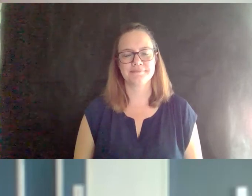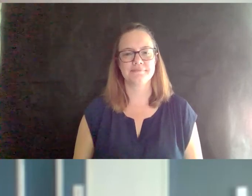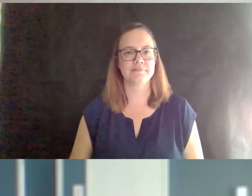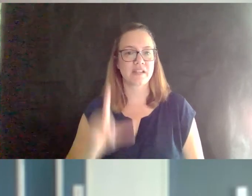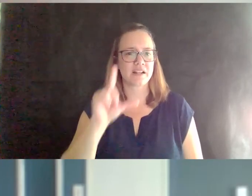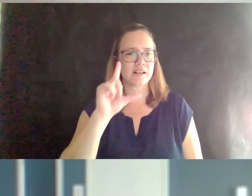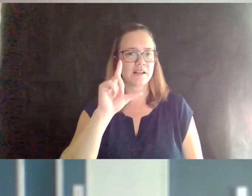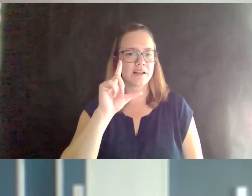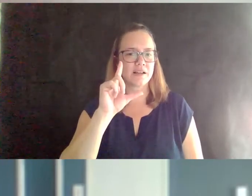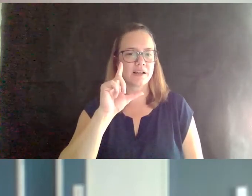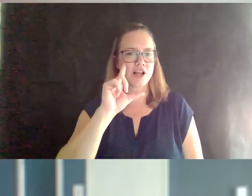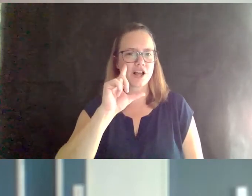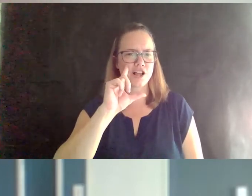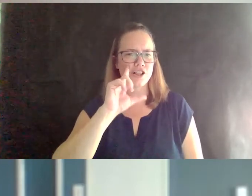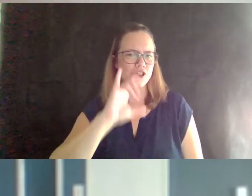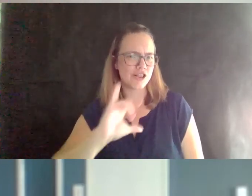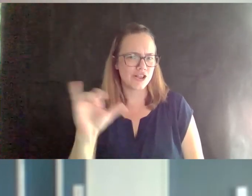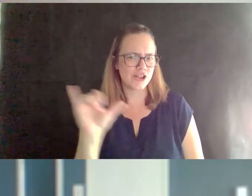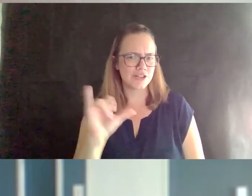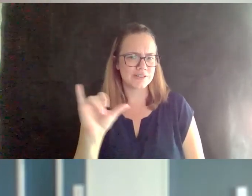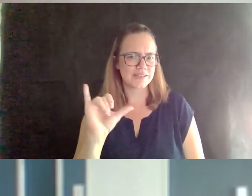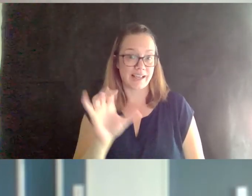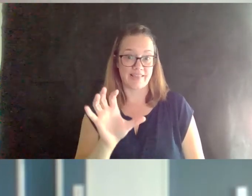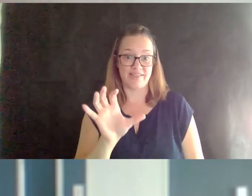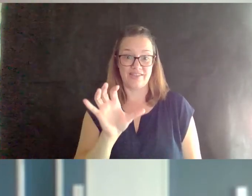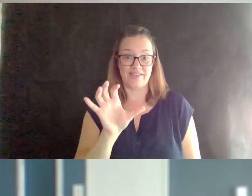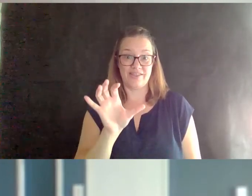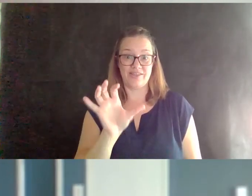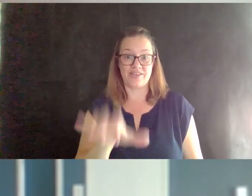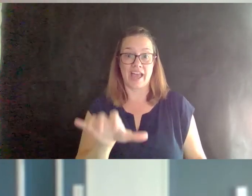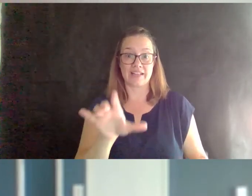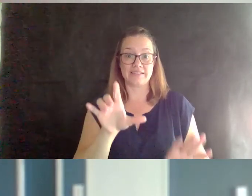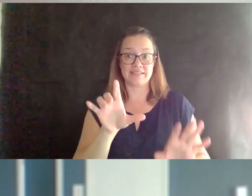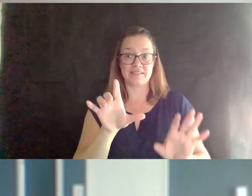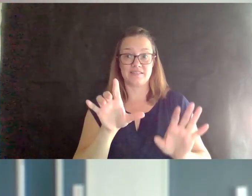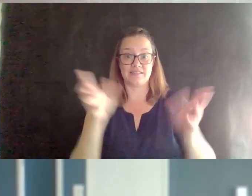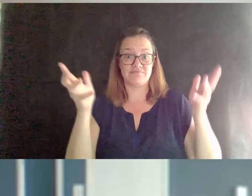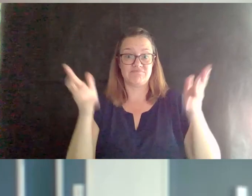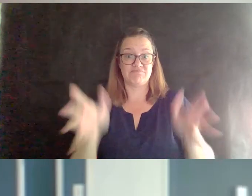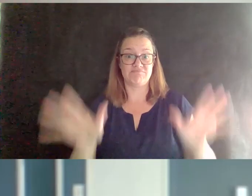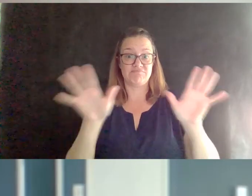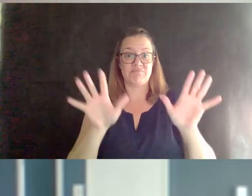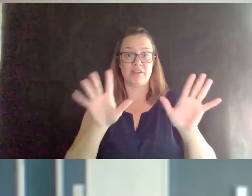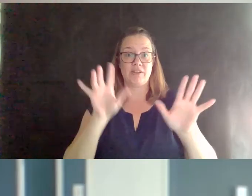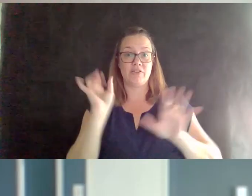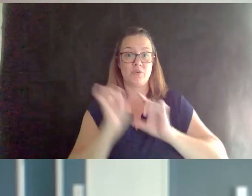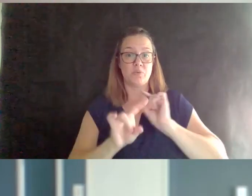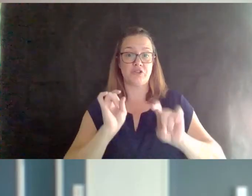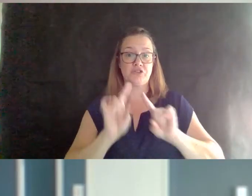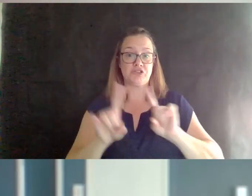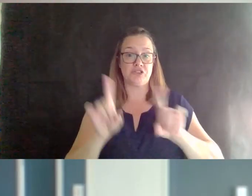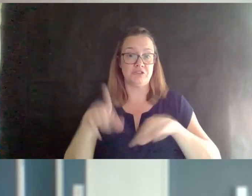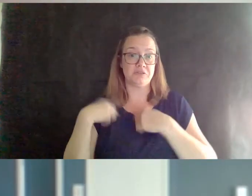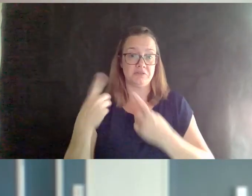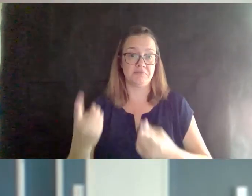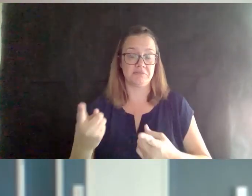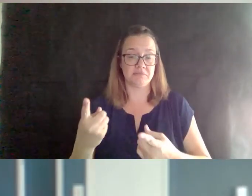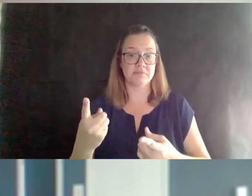It looks like that may be all the questions that we have.